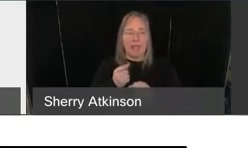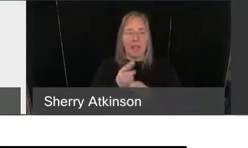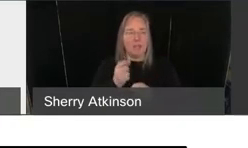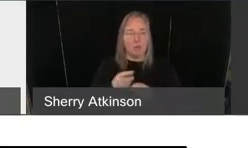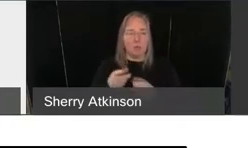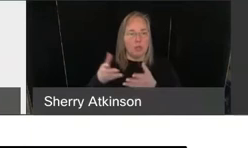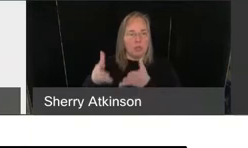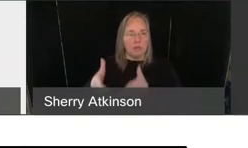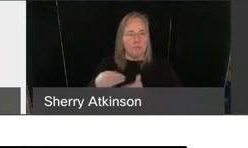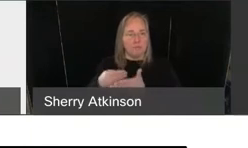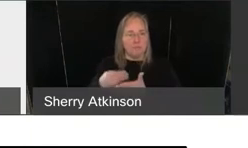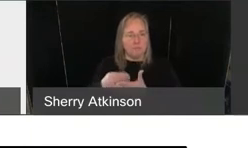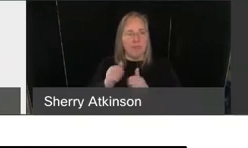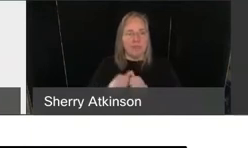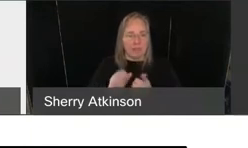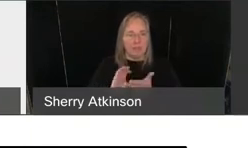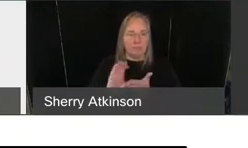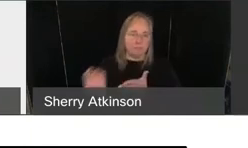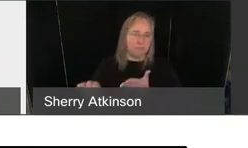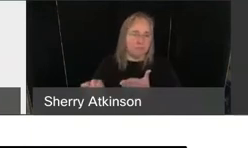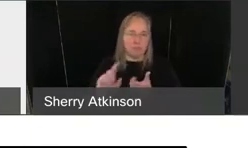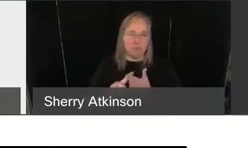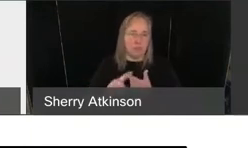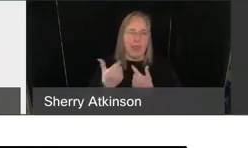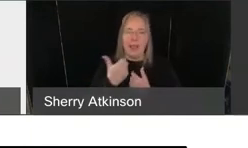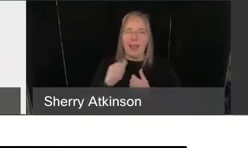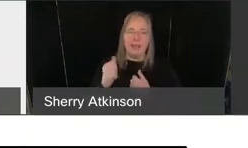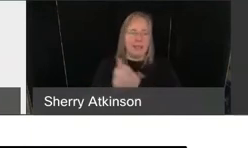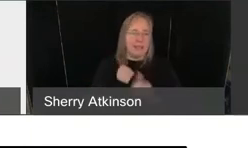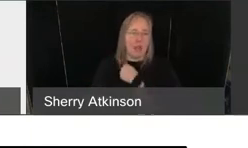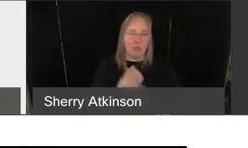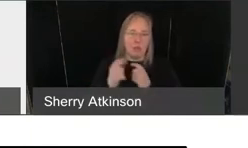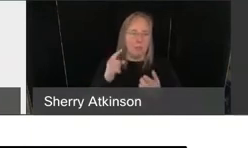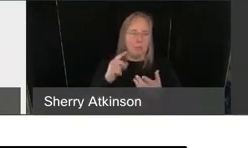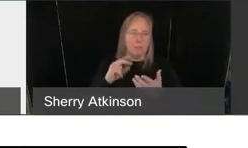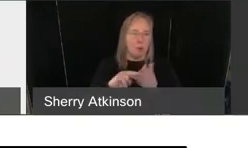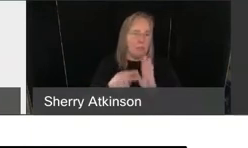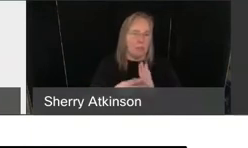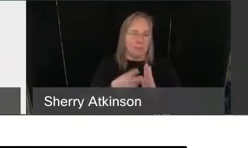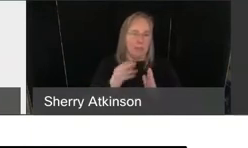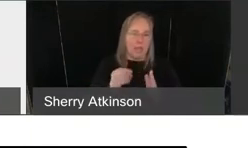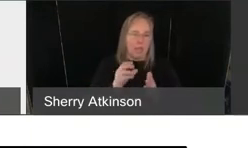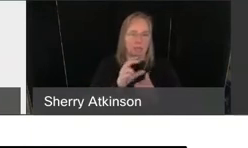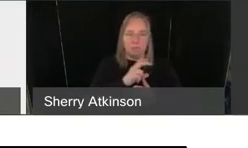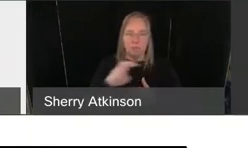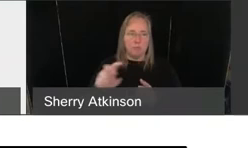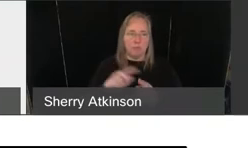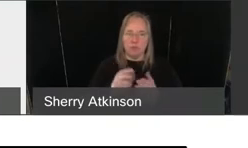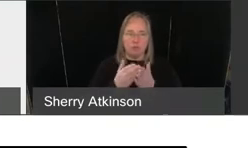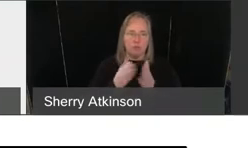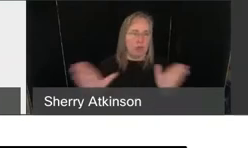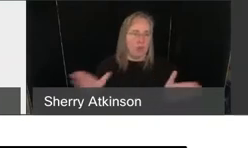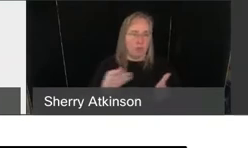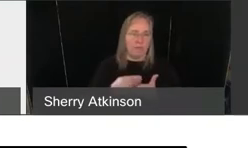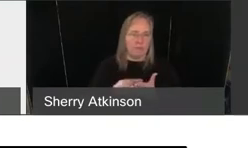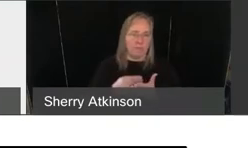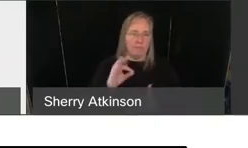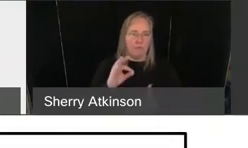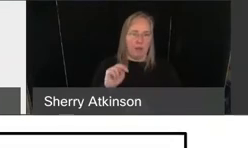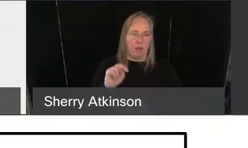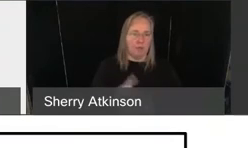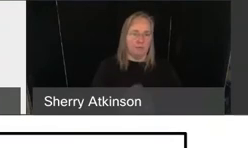be appropriated for any county purpose and move towards the general fund. So my next